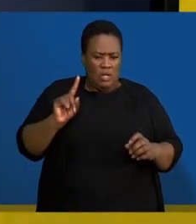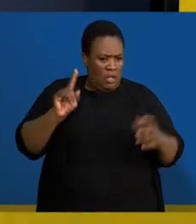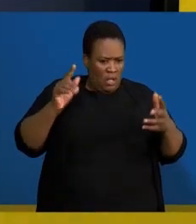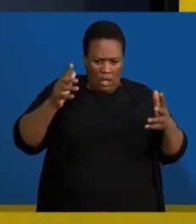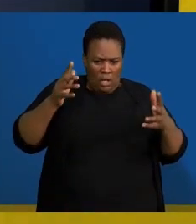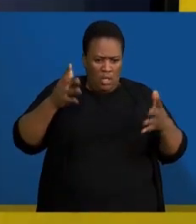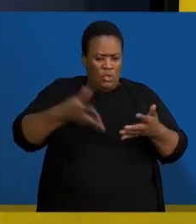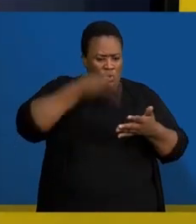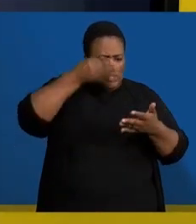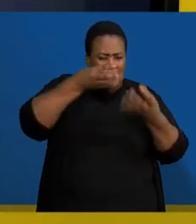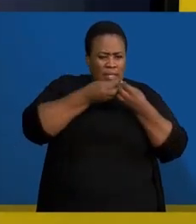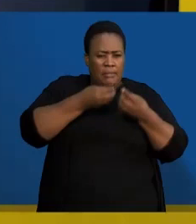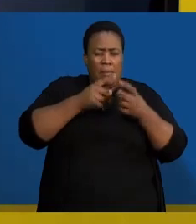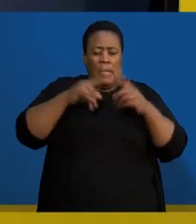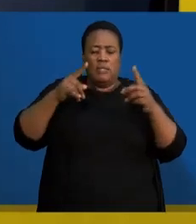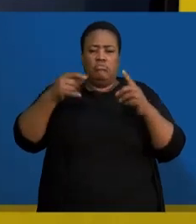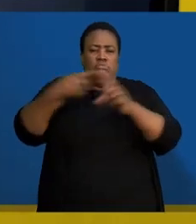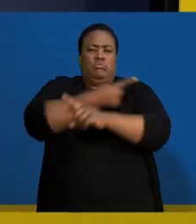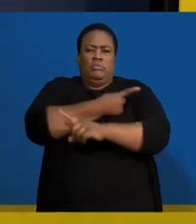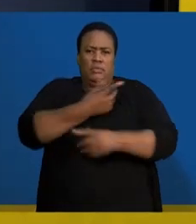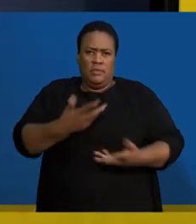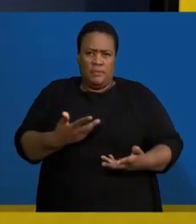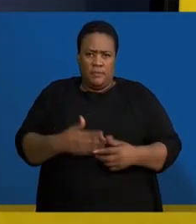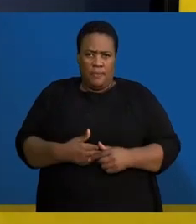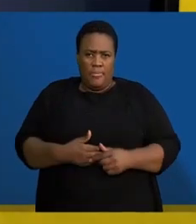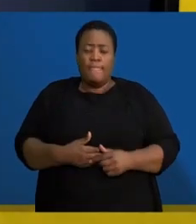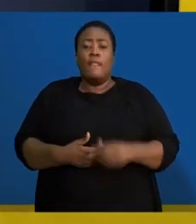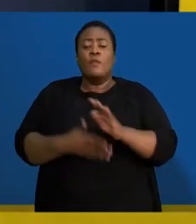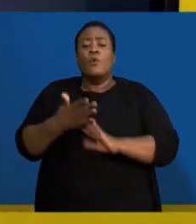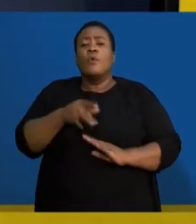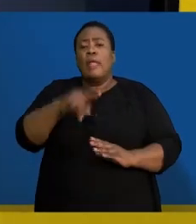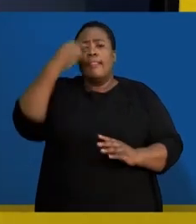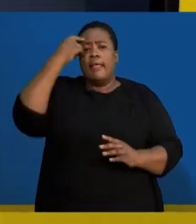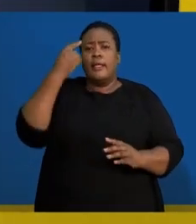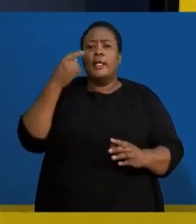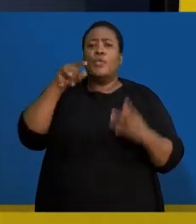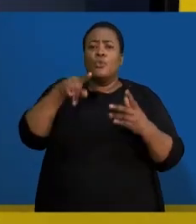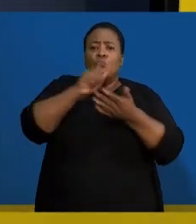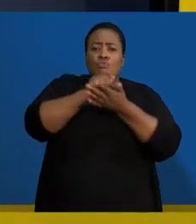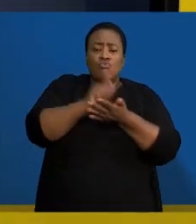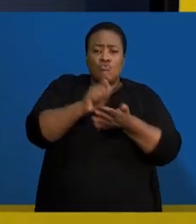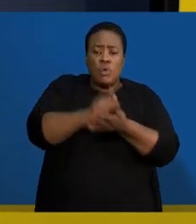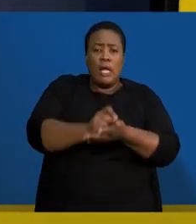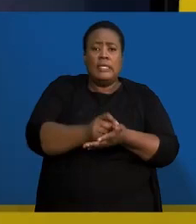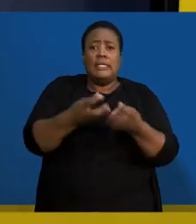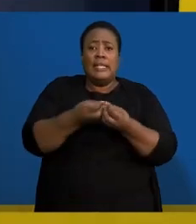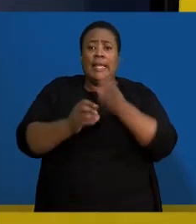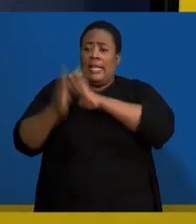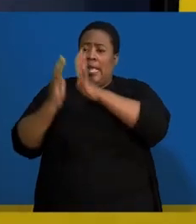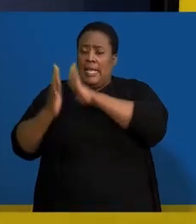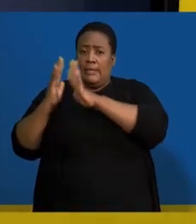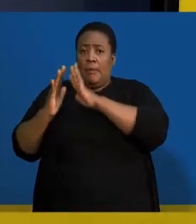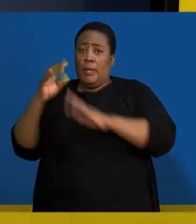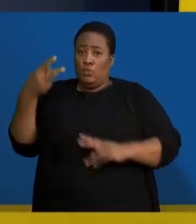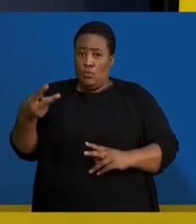not in the correct paper. Okay, don't go there thinking you're going to write the content that will be in history paper 2.